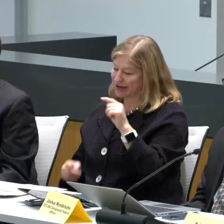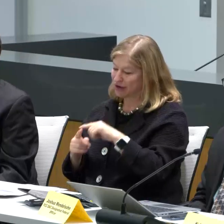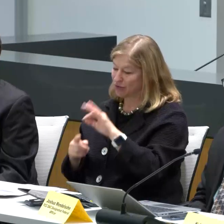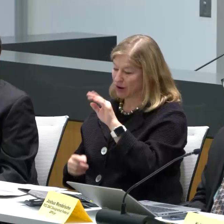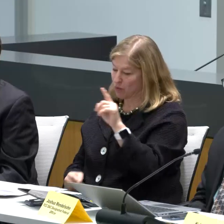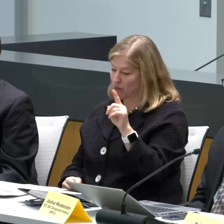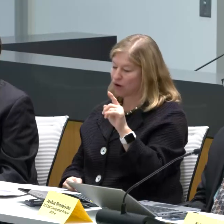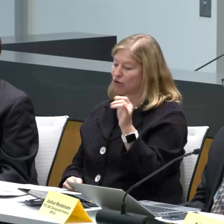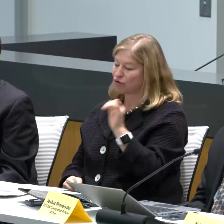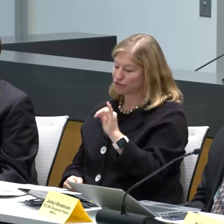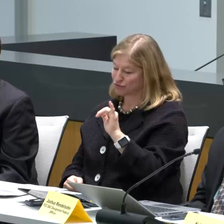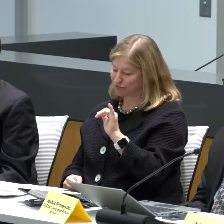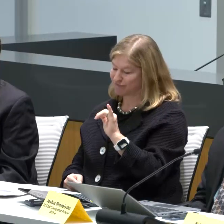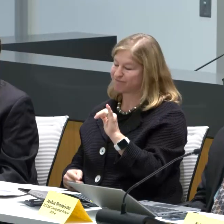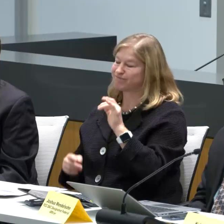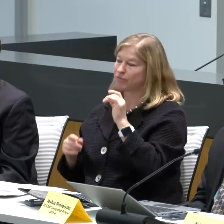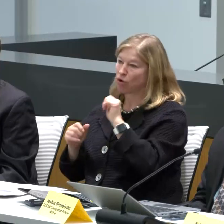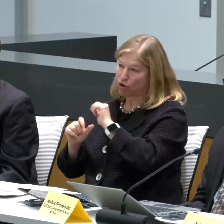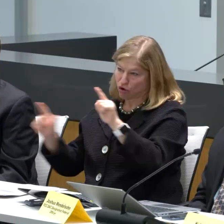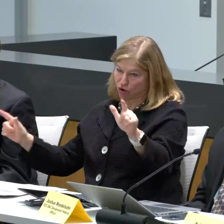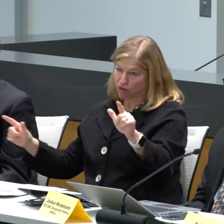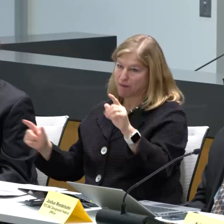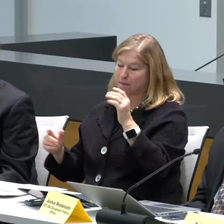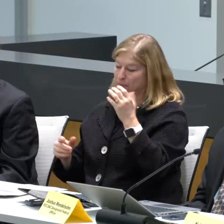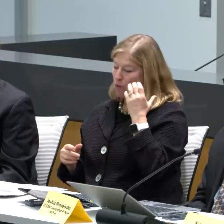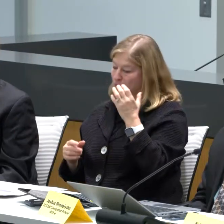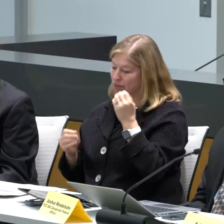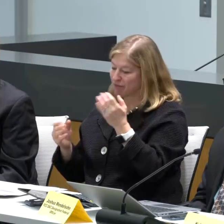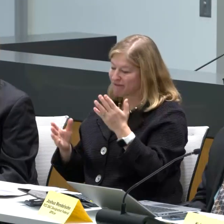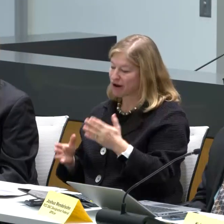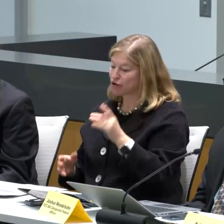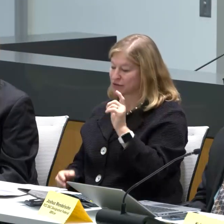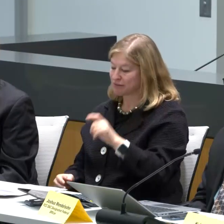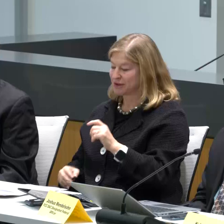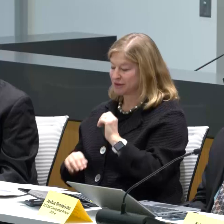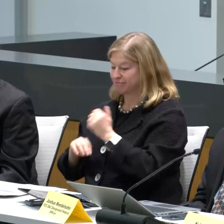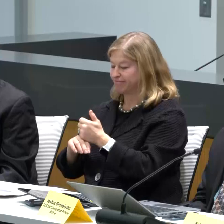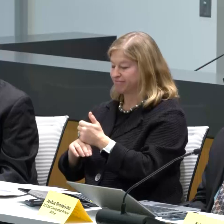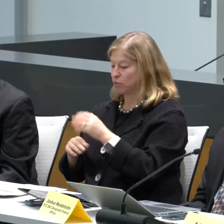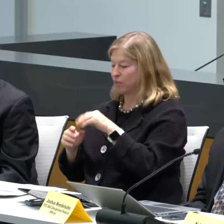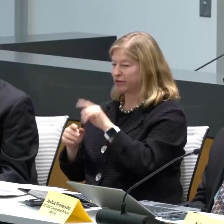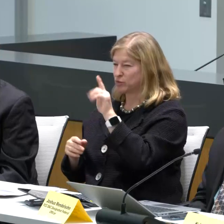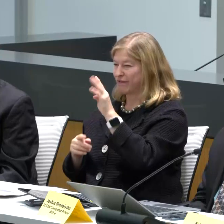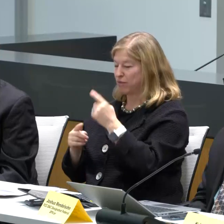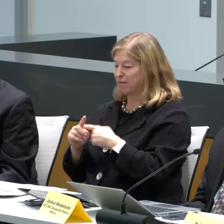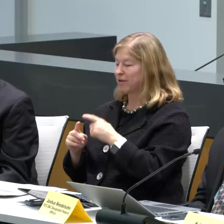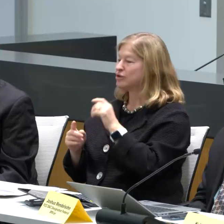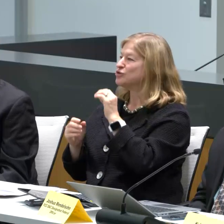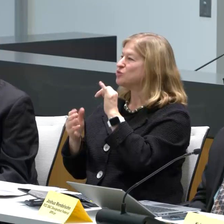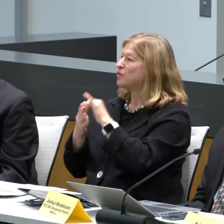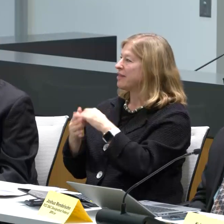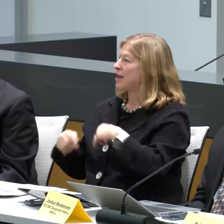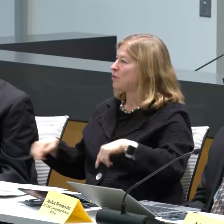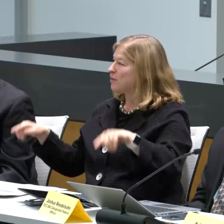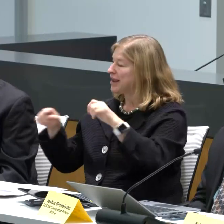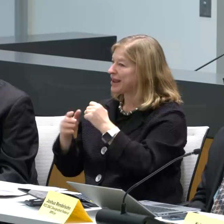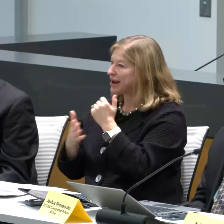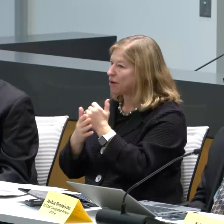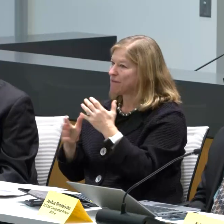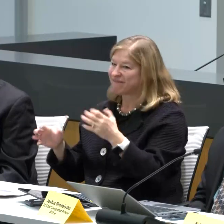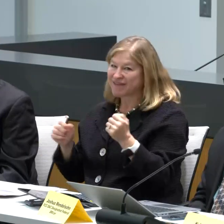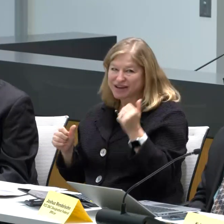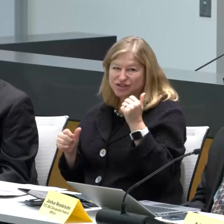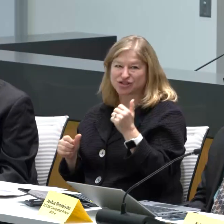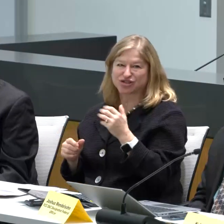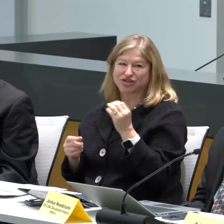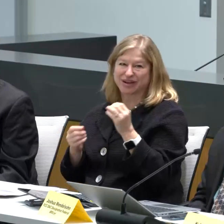providers. And RTT to 911 must be implemented as well. All mobile providers must implement that